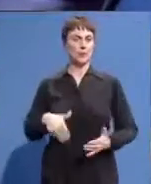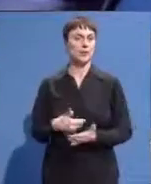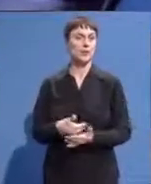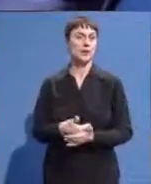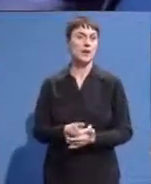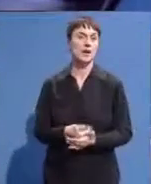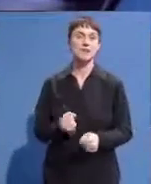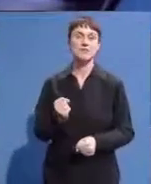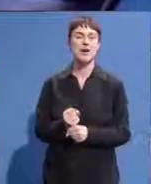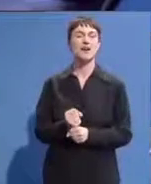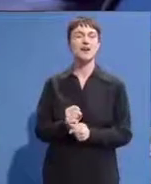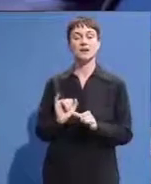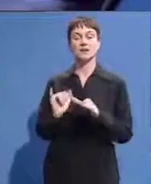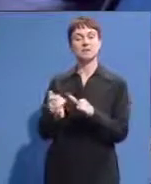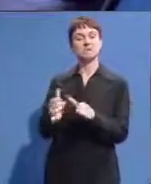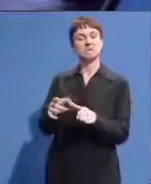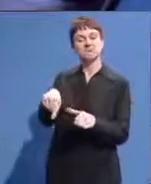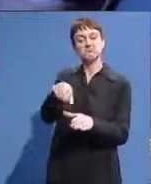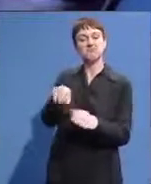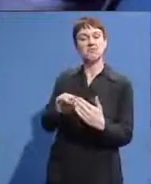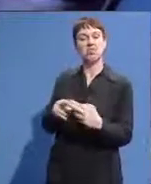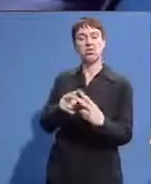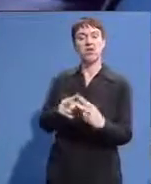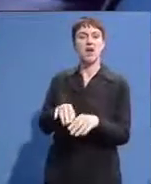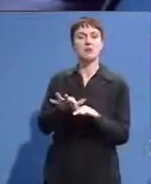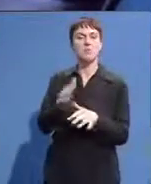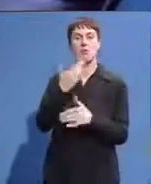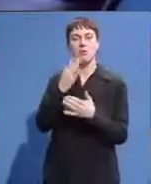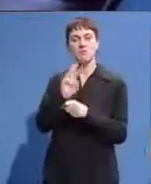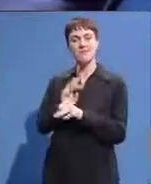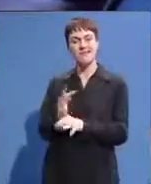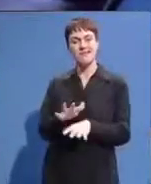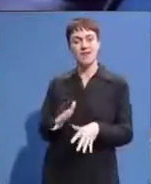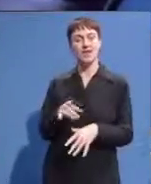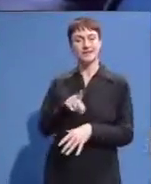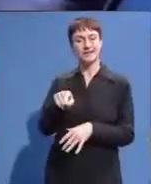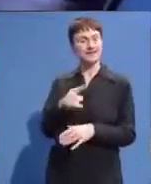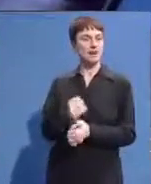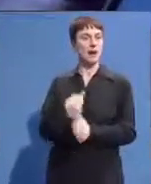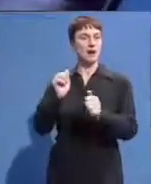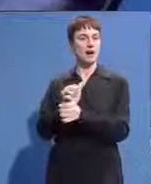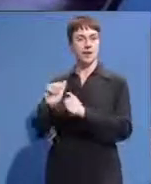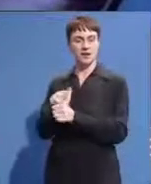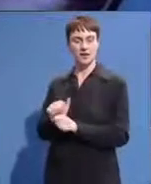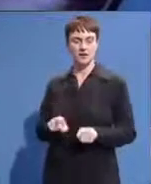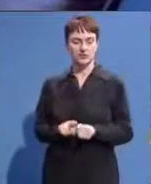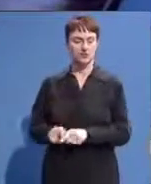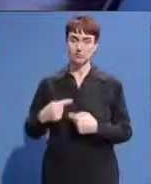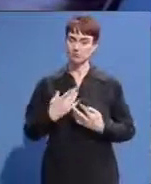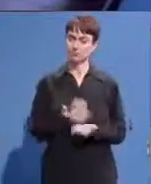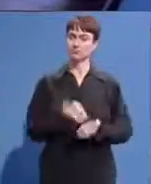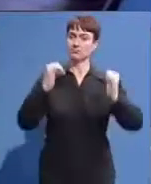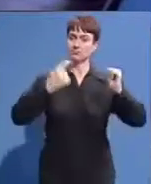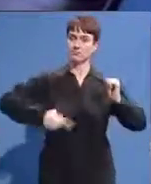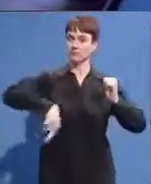villages and give each home a name. We are pillars of a proud vote, bound by a period in which every being must speak